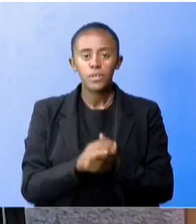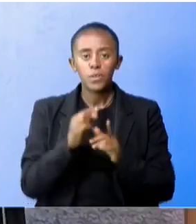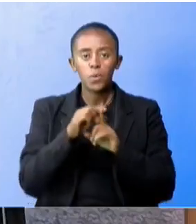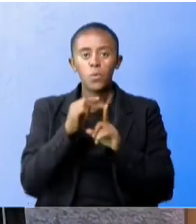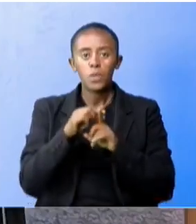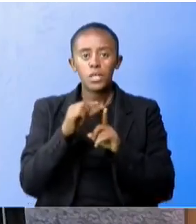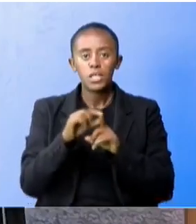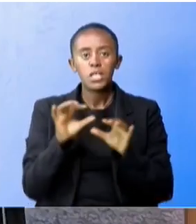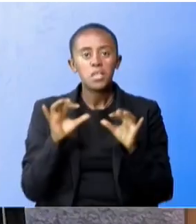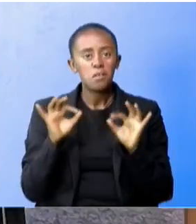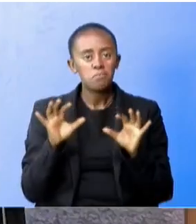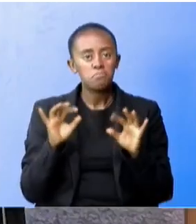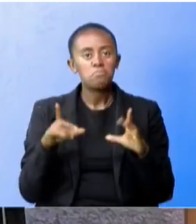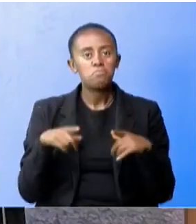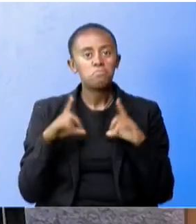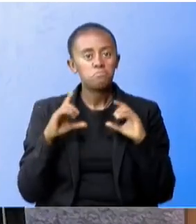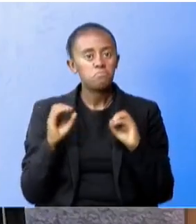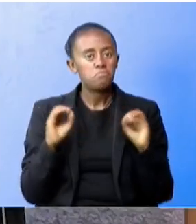absence,